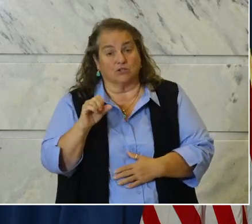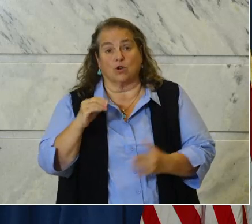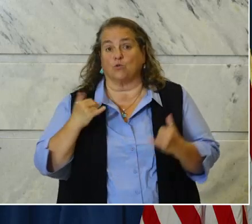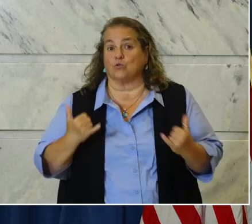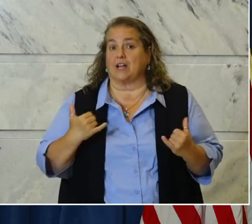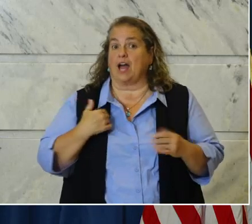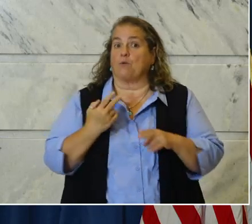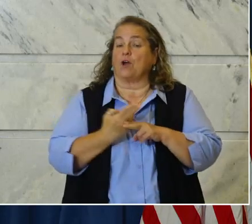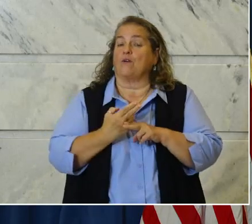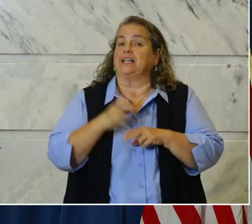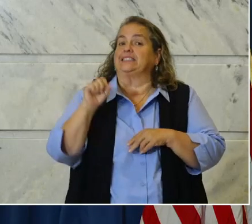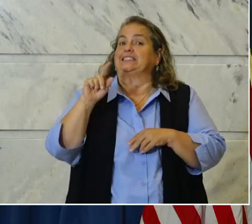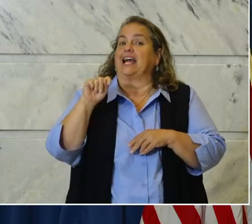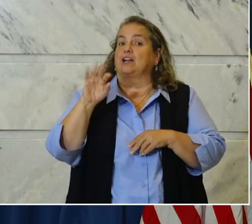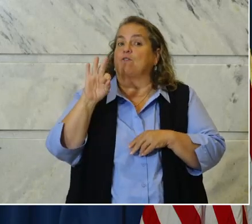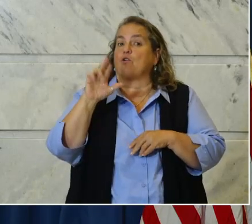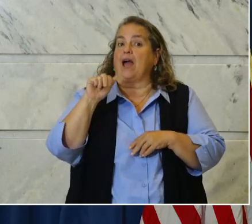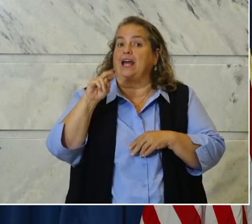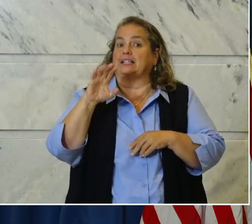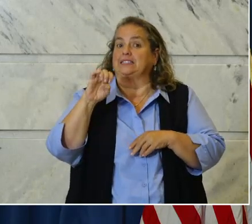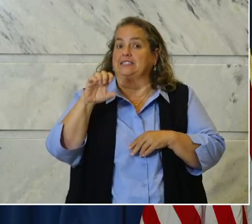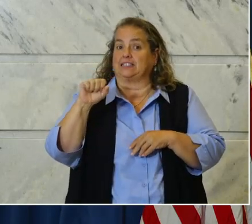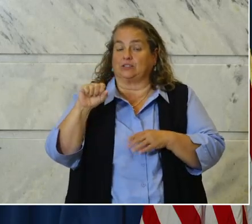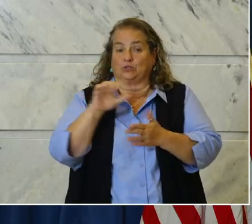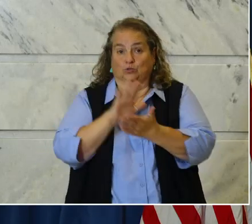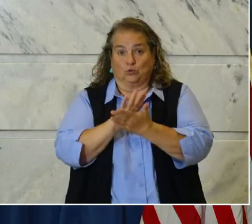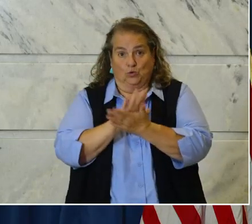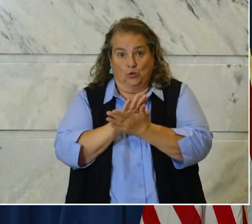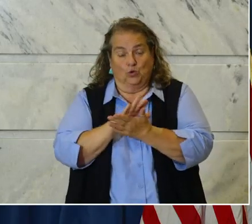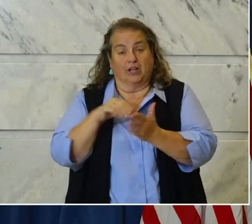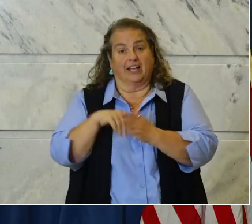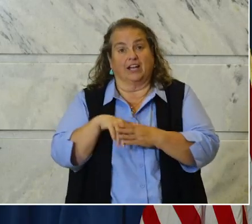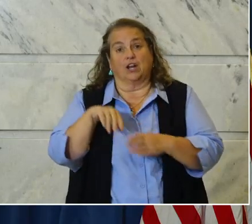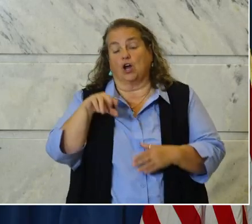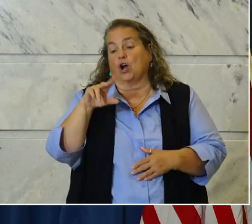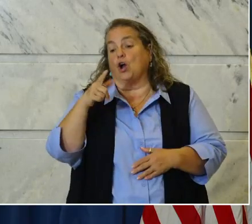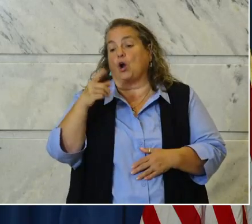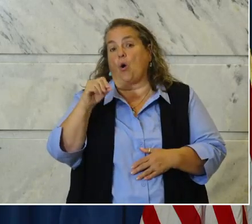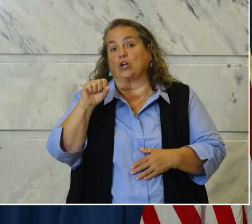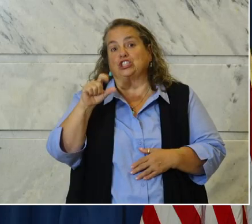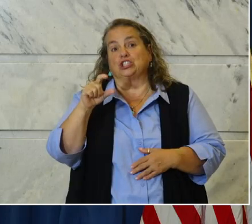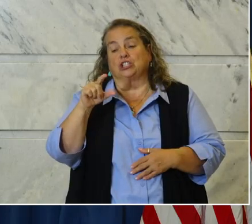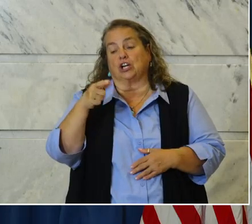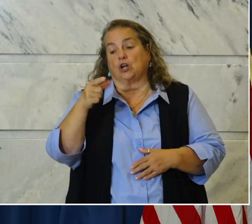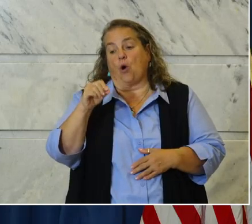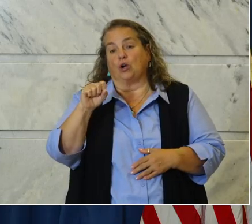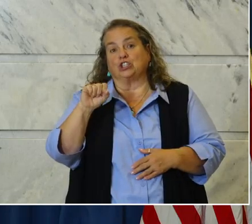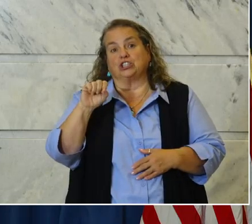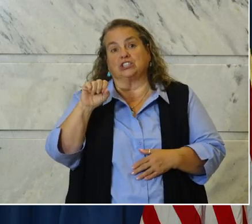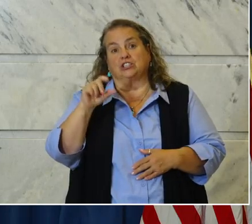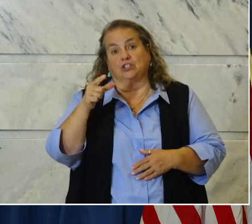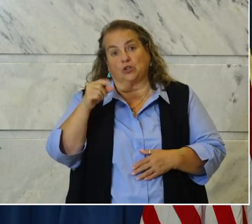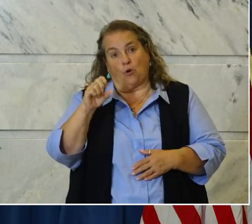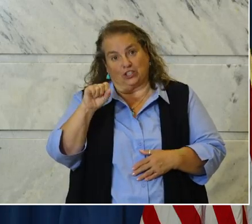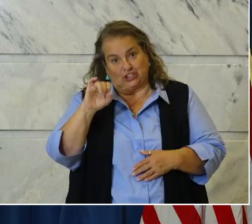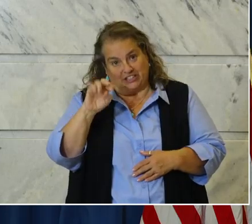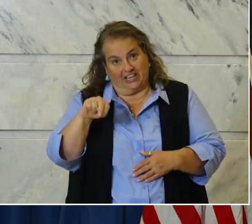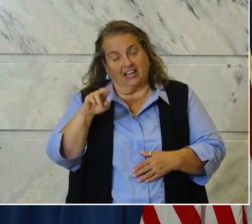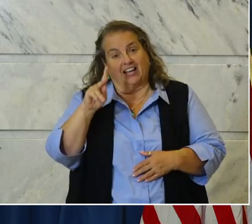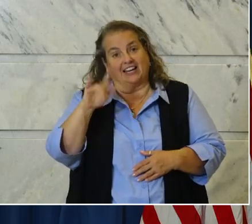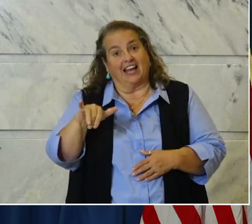St. Francis School. This is in Goshen, Kentucky. They are virtual until